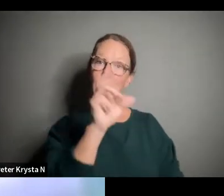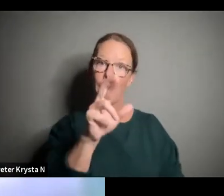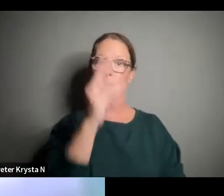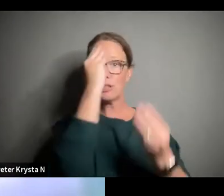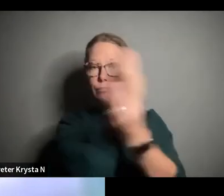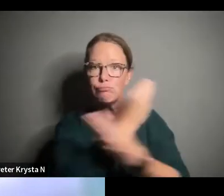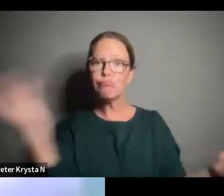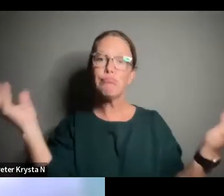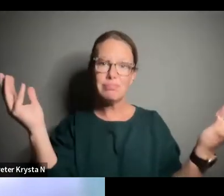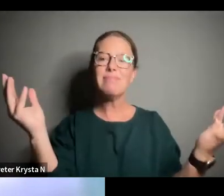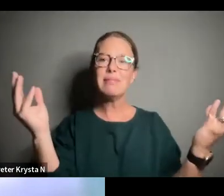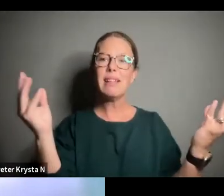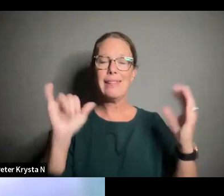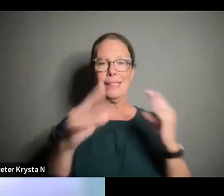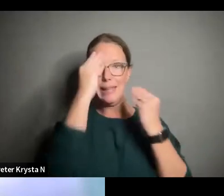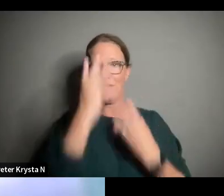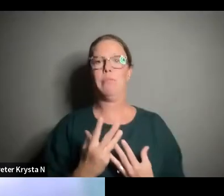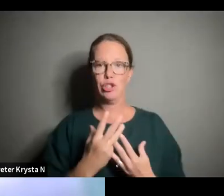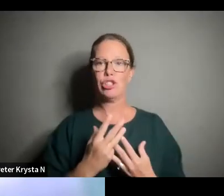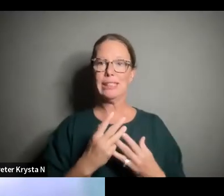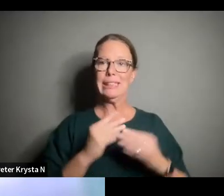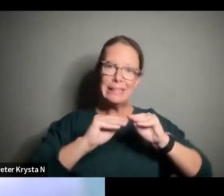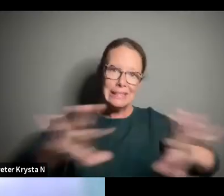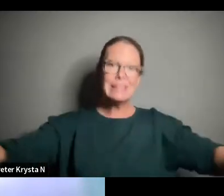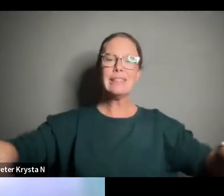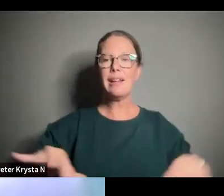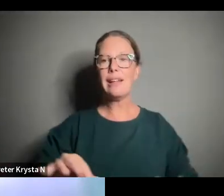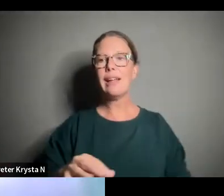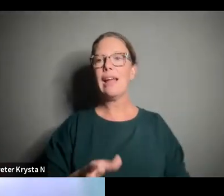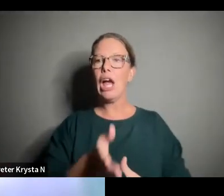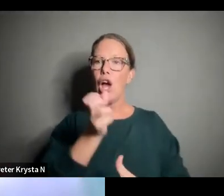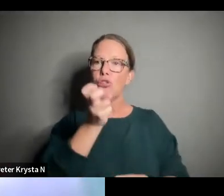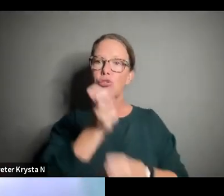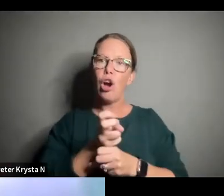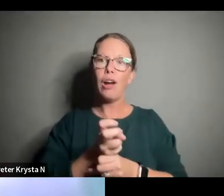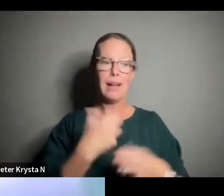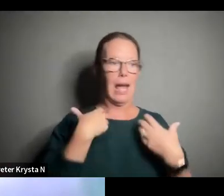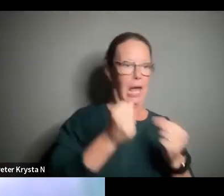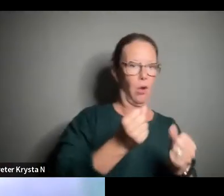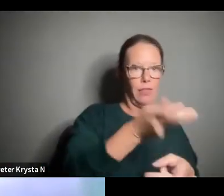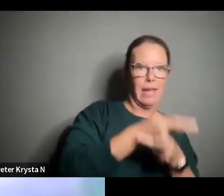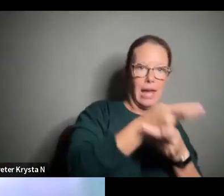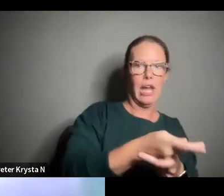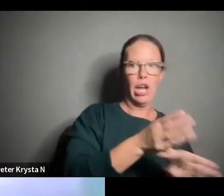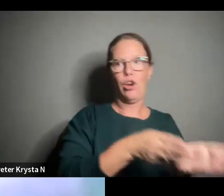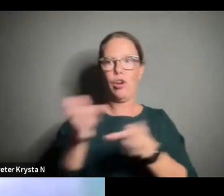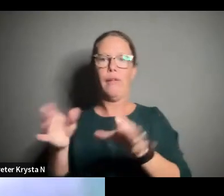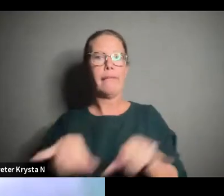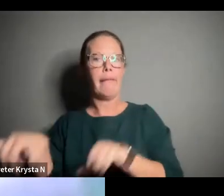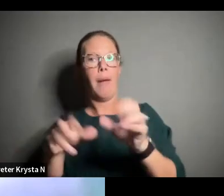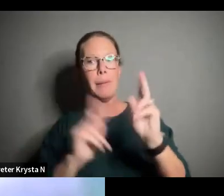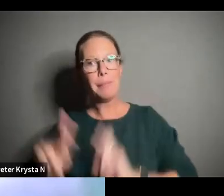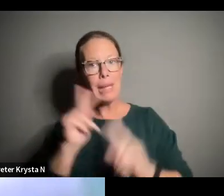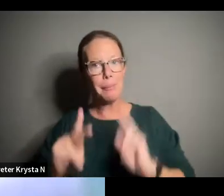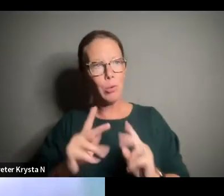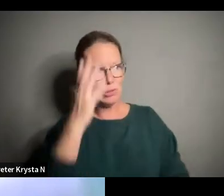information out to people, because it's very hard to cross that link between healthcare and for common people to know, hey, this